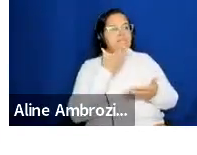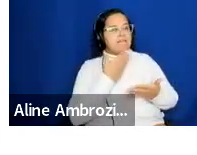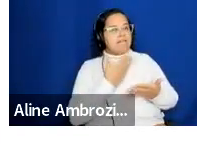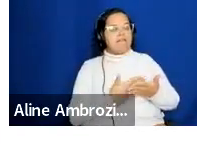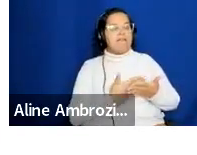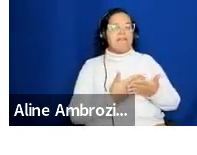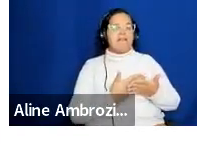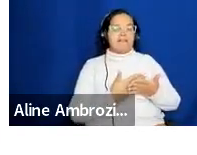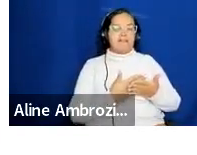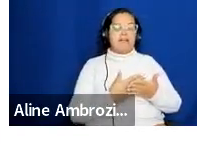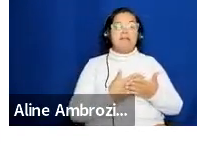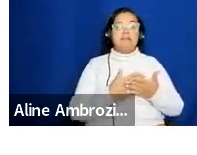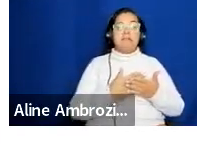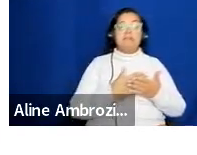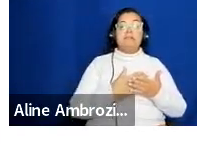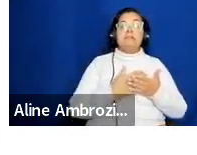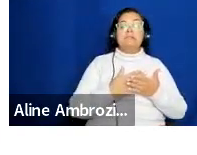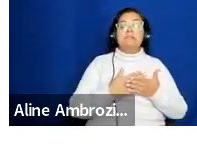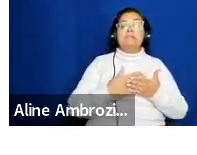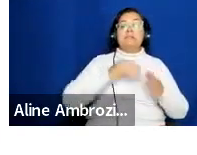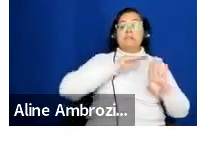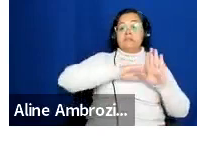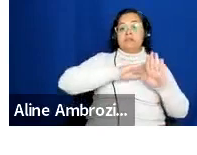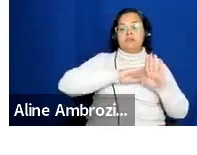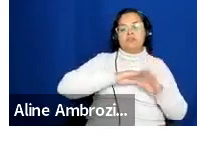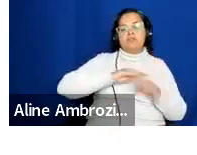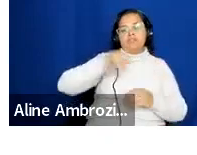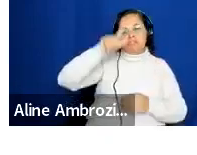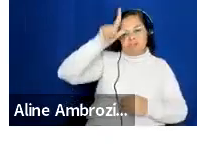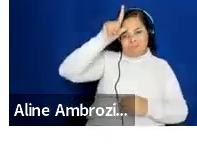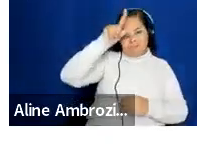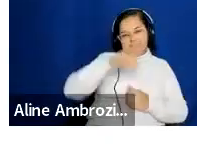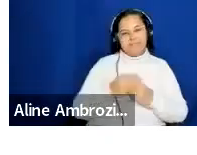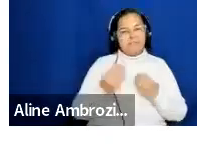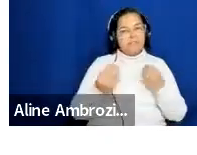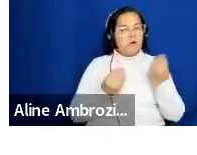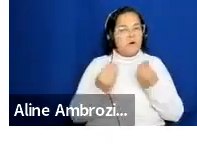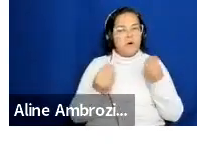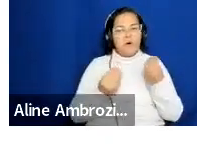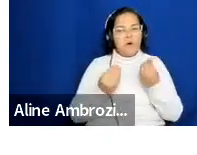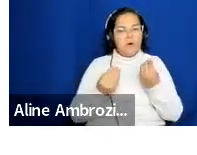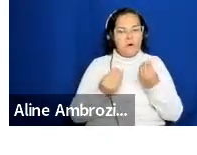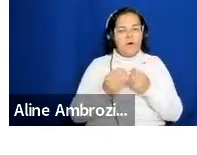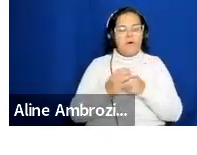But how do you do that? How do you